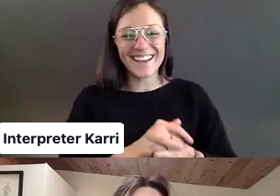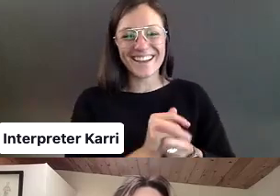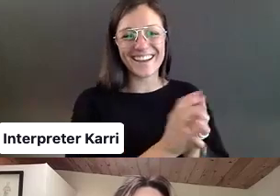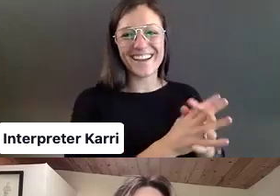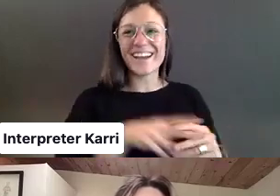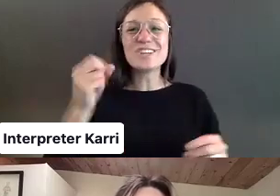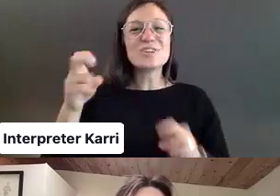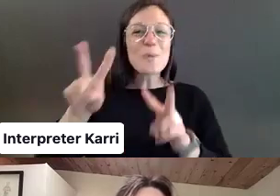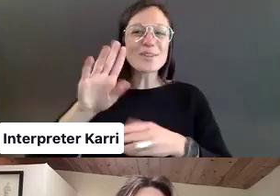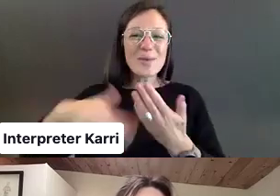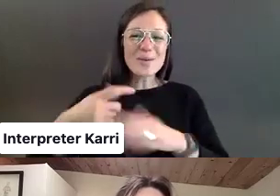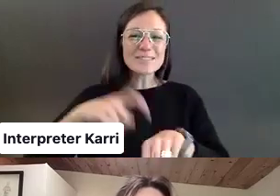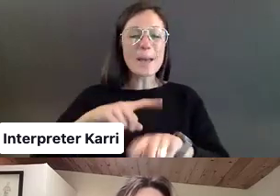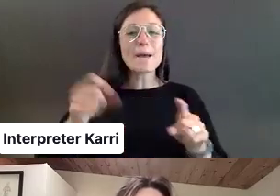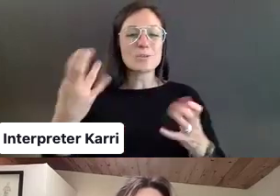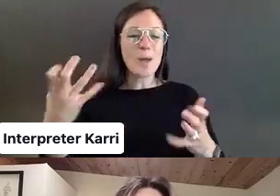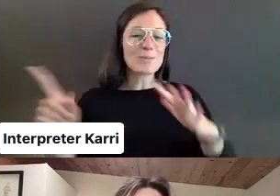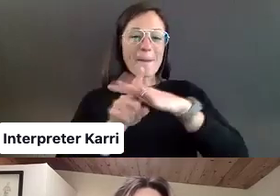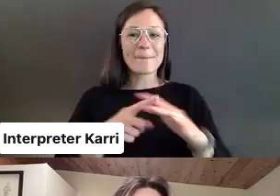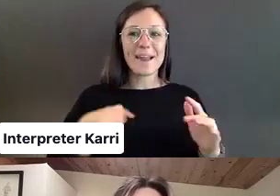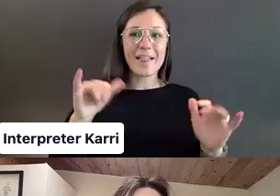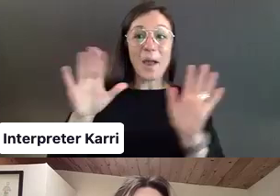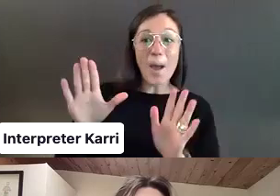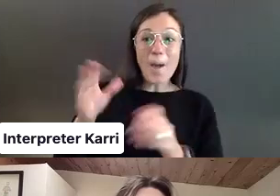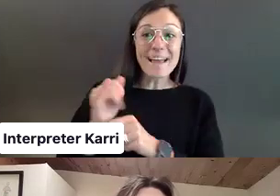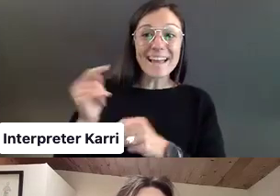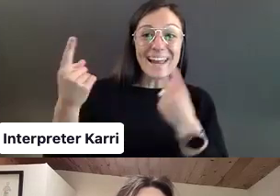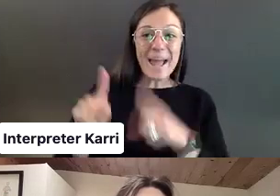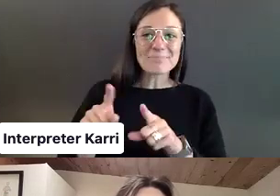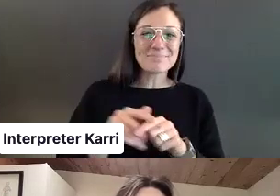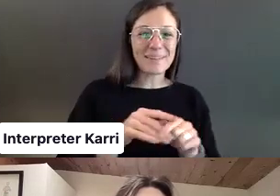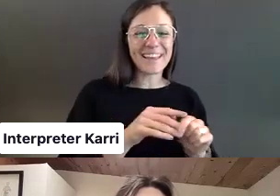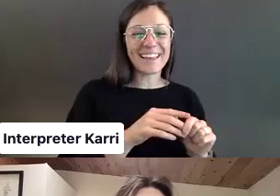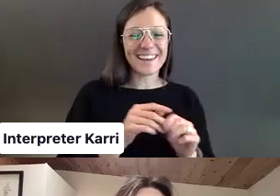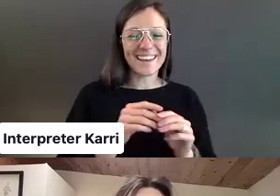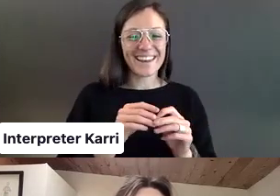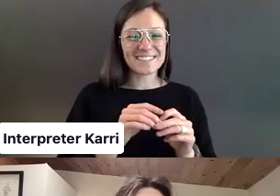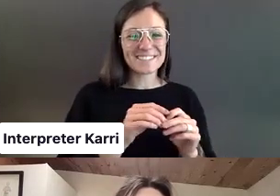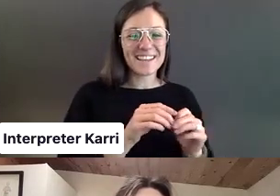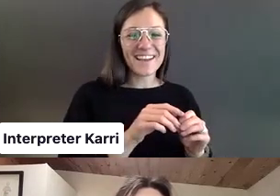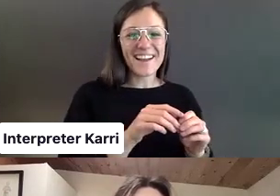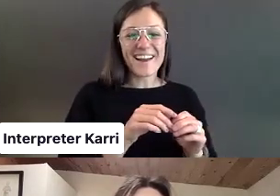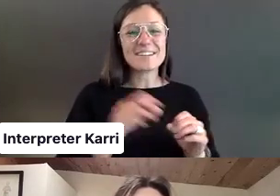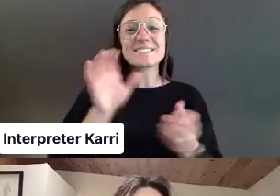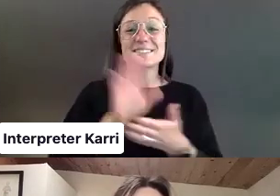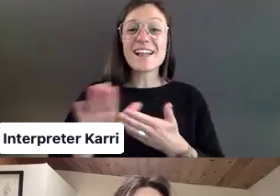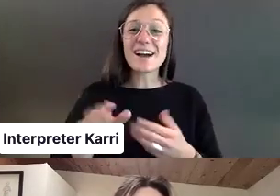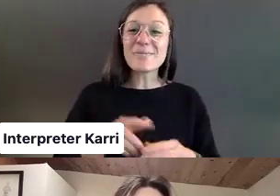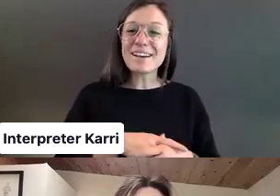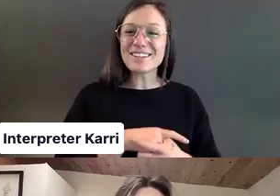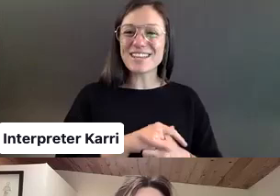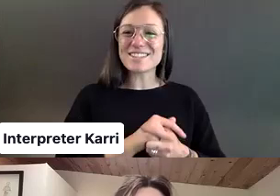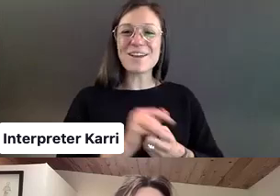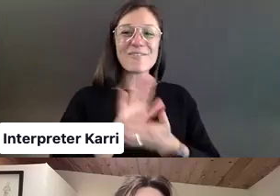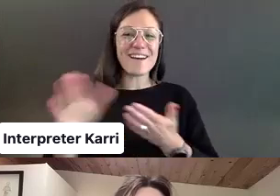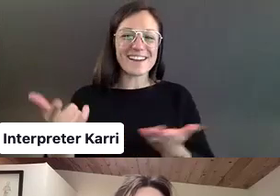She's been watching the whole time, but she wanted to pop in, and so I was like, all right, let's make this happen. Aw. So nice to have you, Jen. Oh my